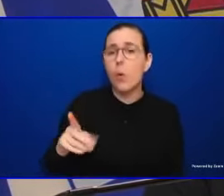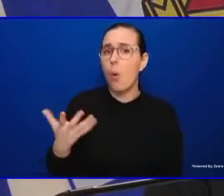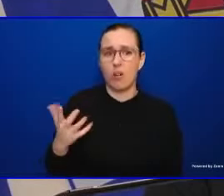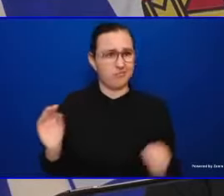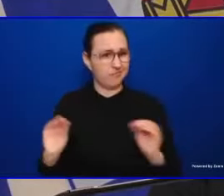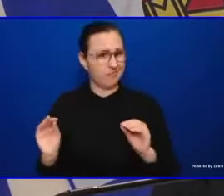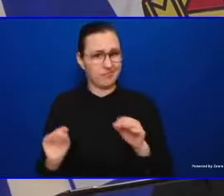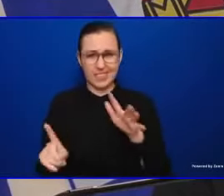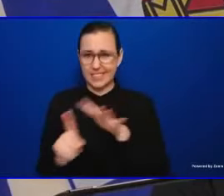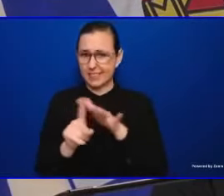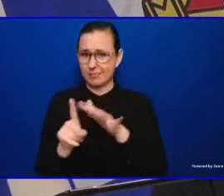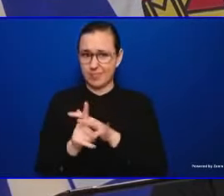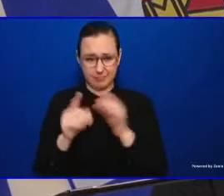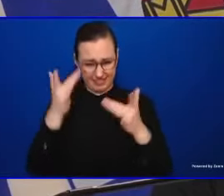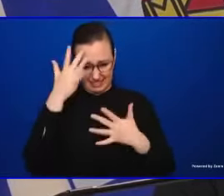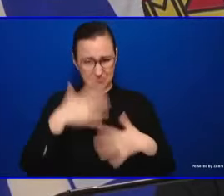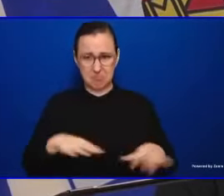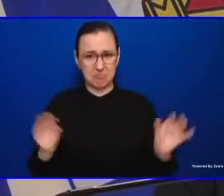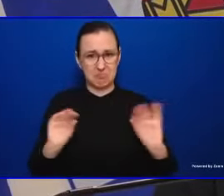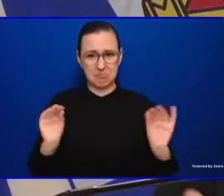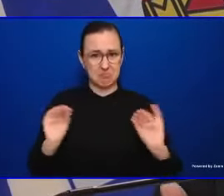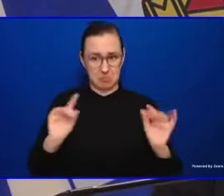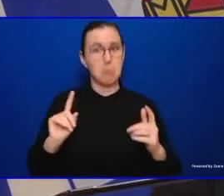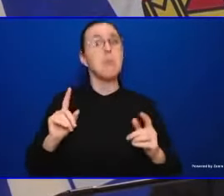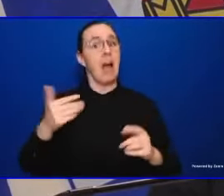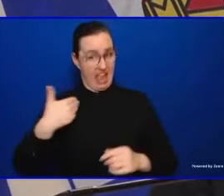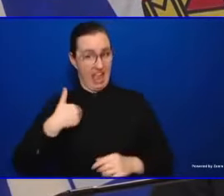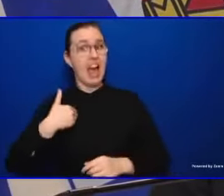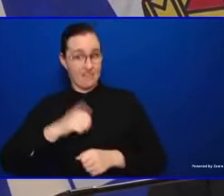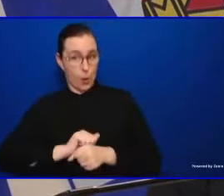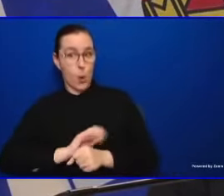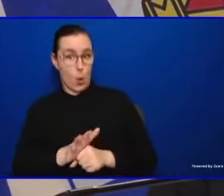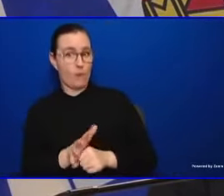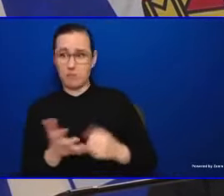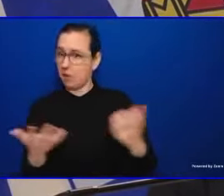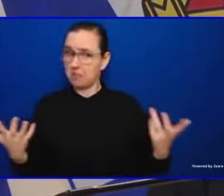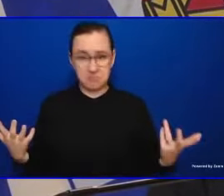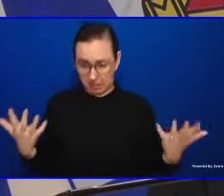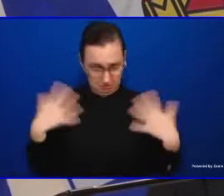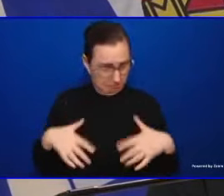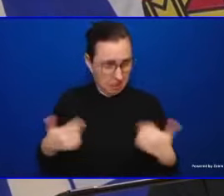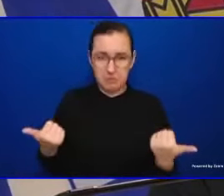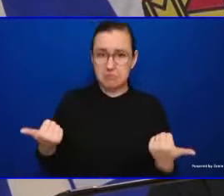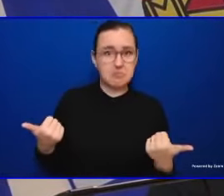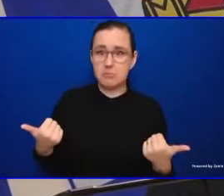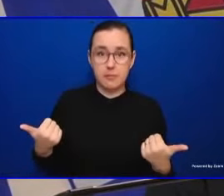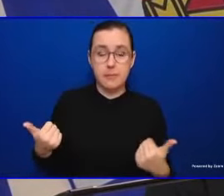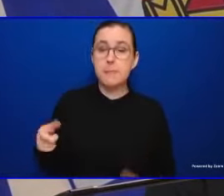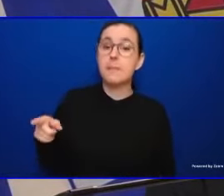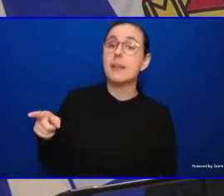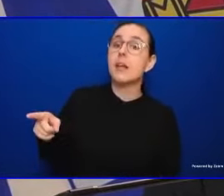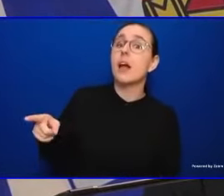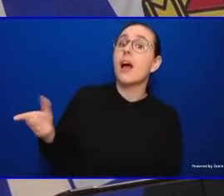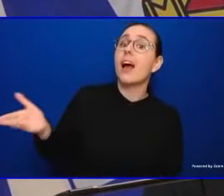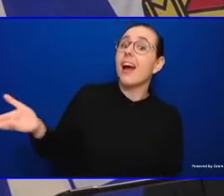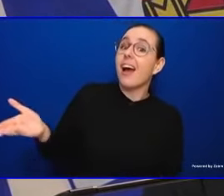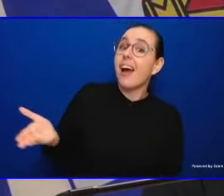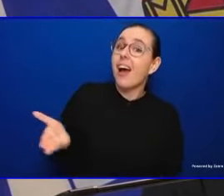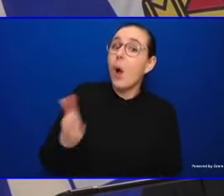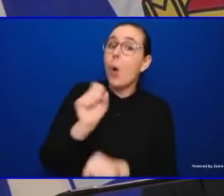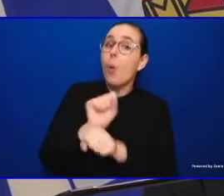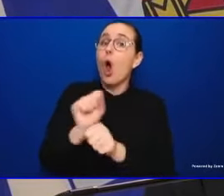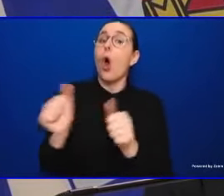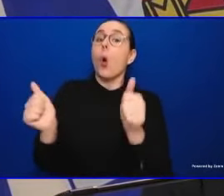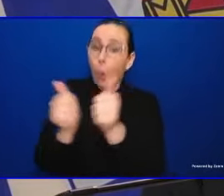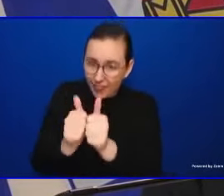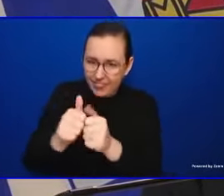So as I've said a number of times, this is a last resort. We of course do not want to have people who are ill